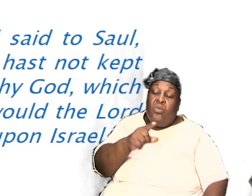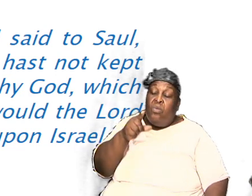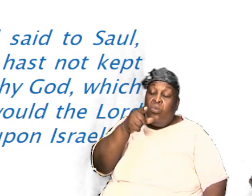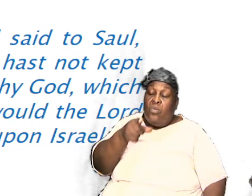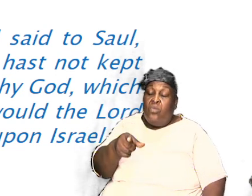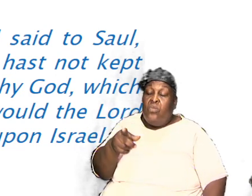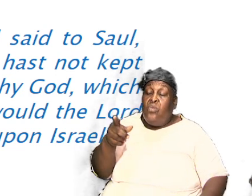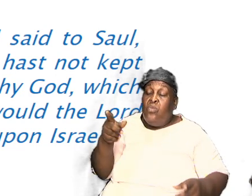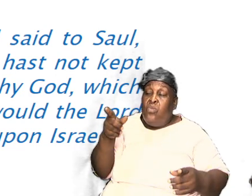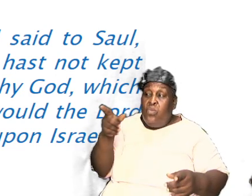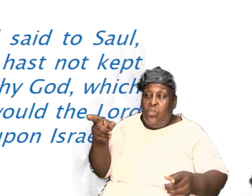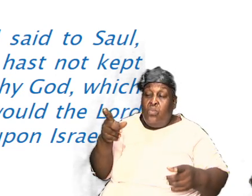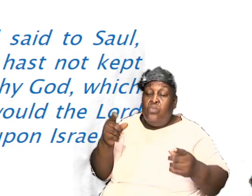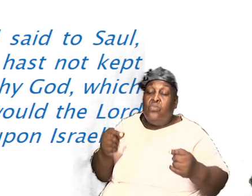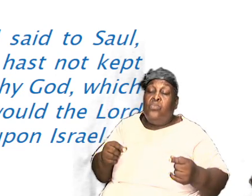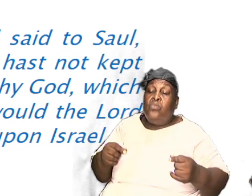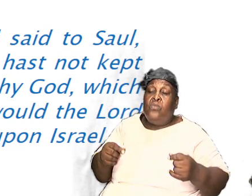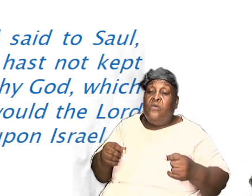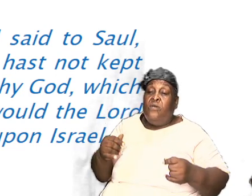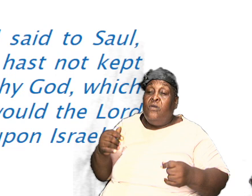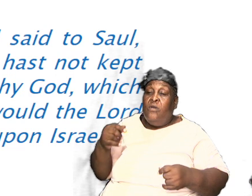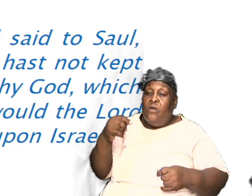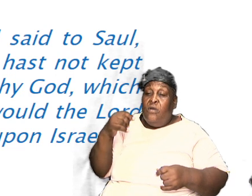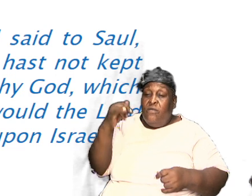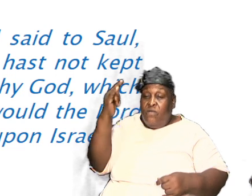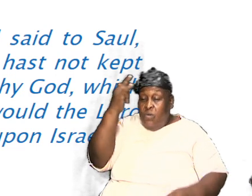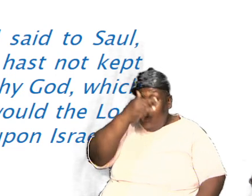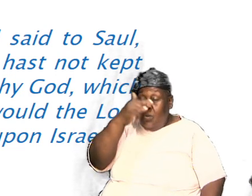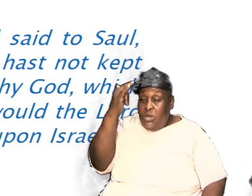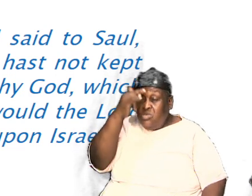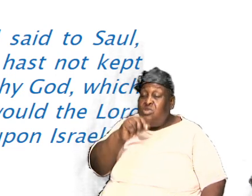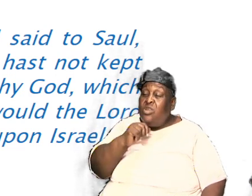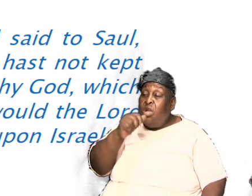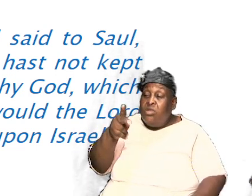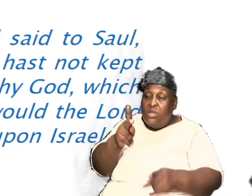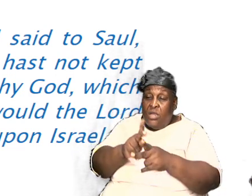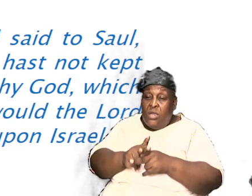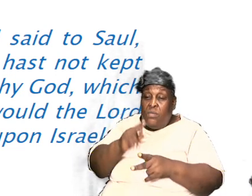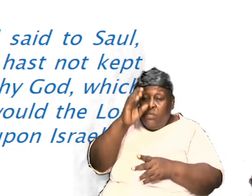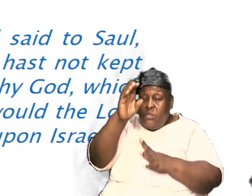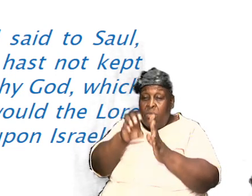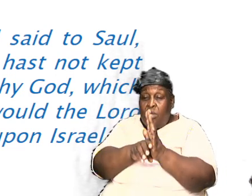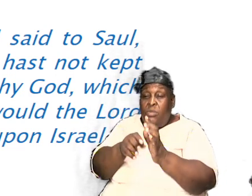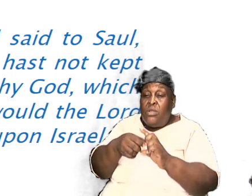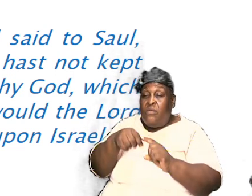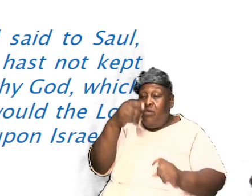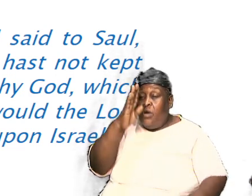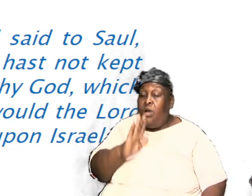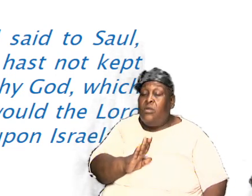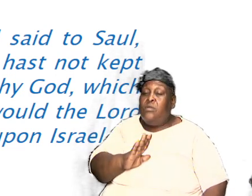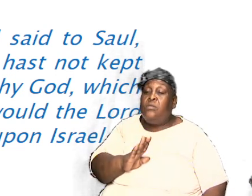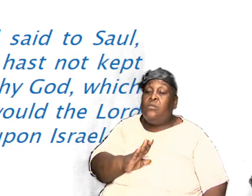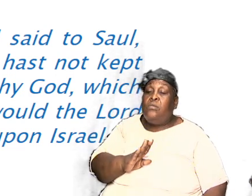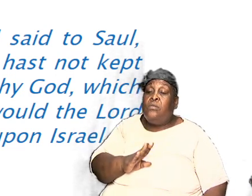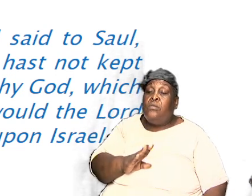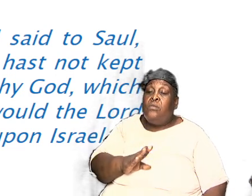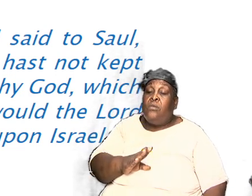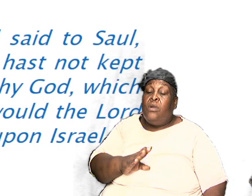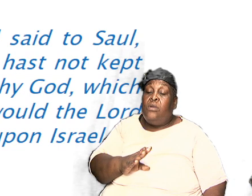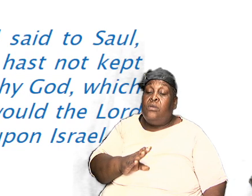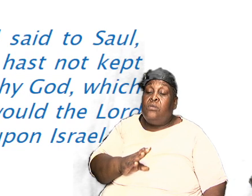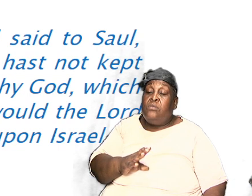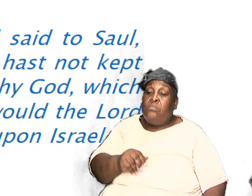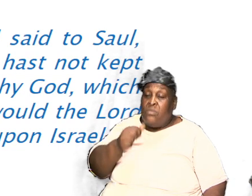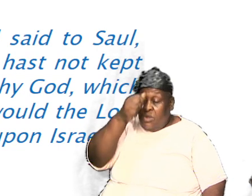You have not kept the commandment of the Lord. Look at the scripture. And Samuel said to Saul, thou hast done